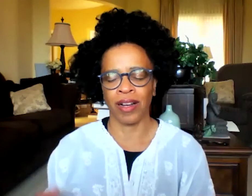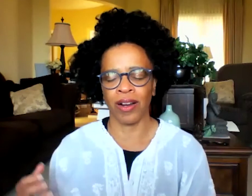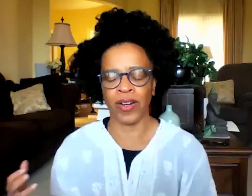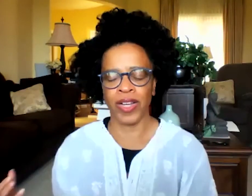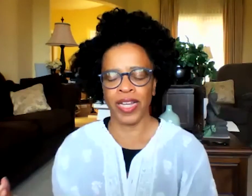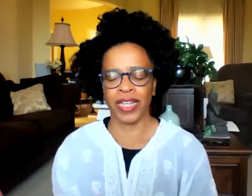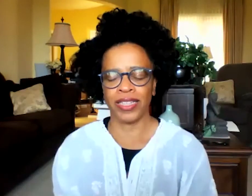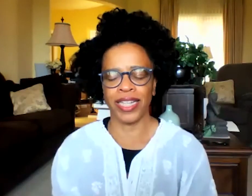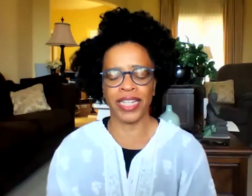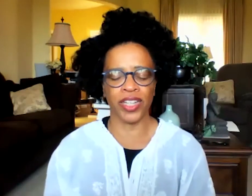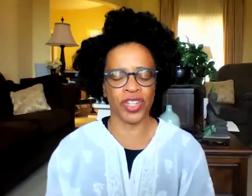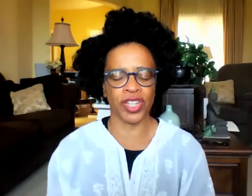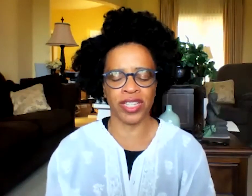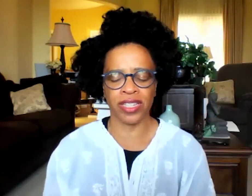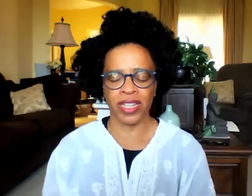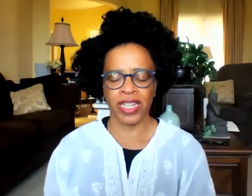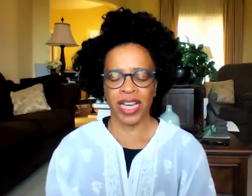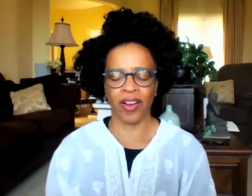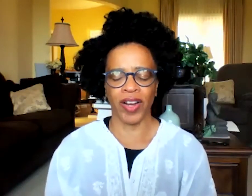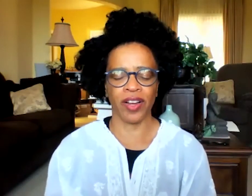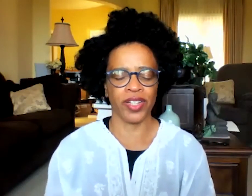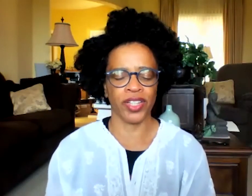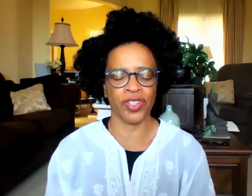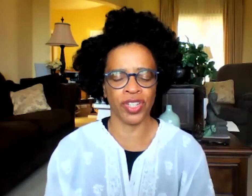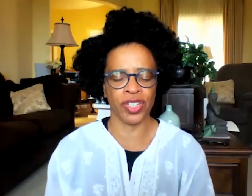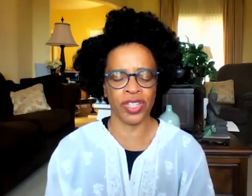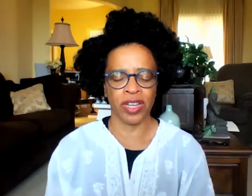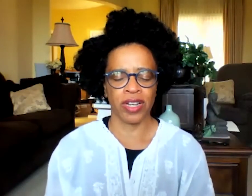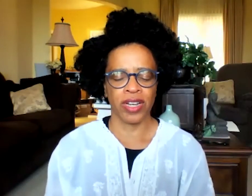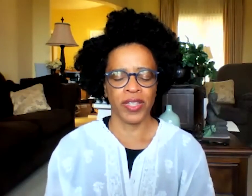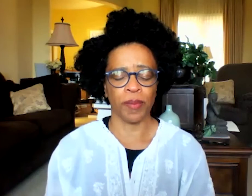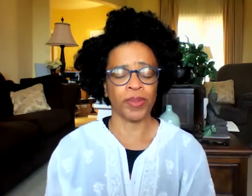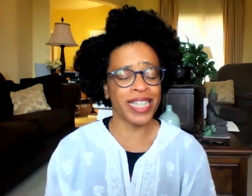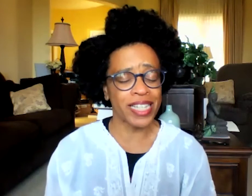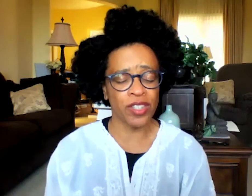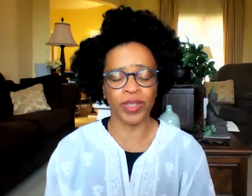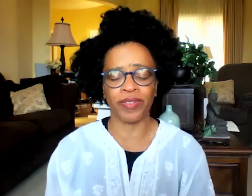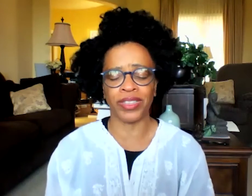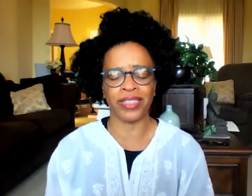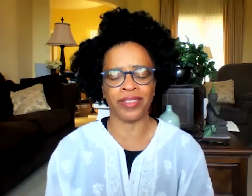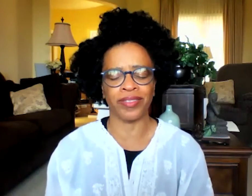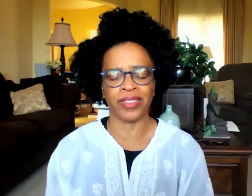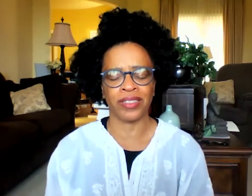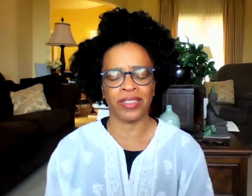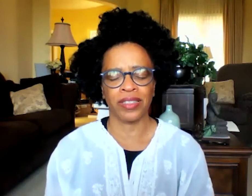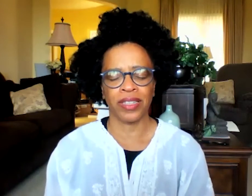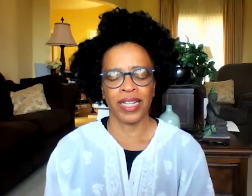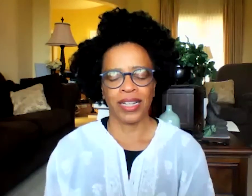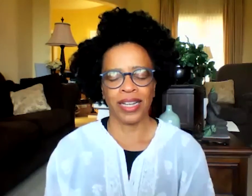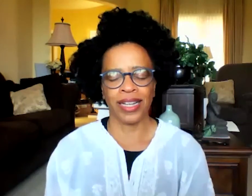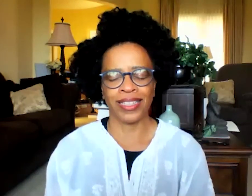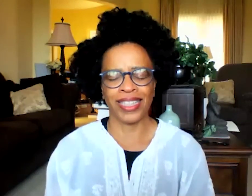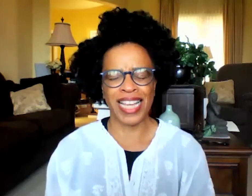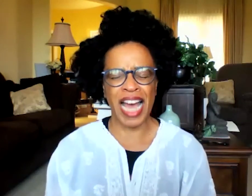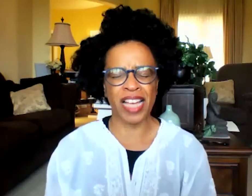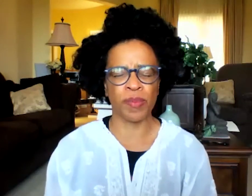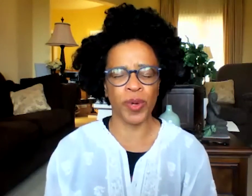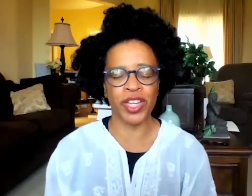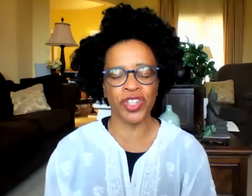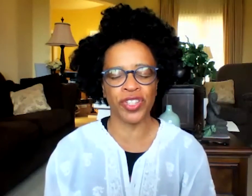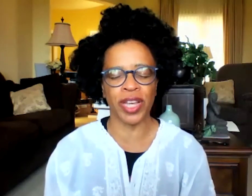And our lineages, our heritages, the places we've lived, and